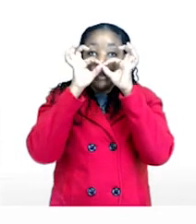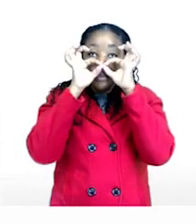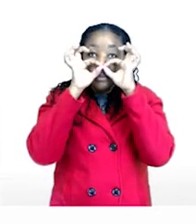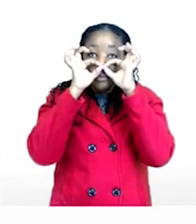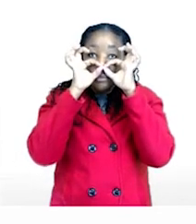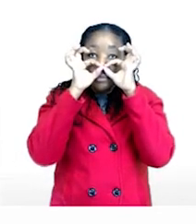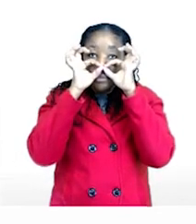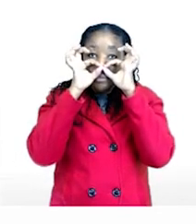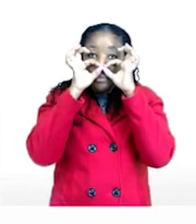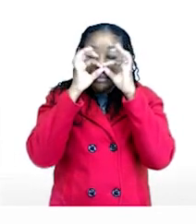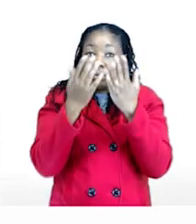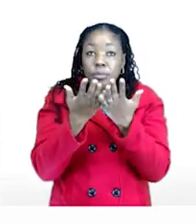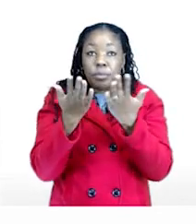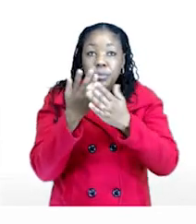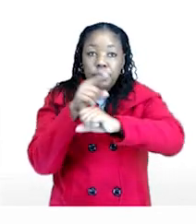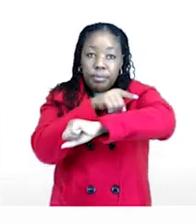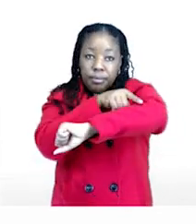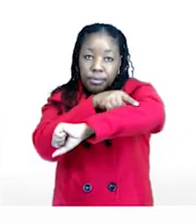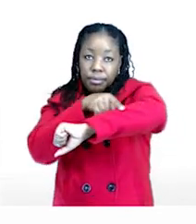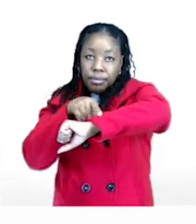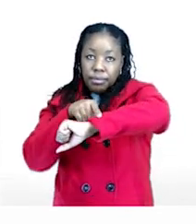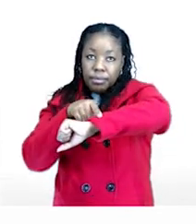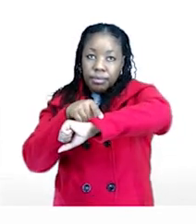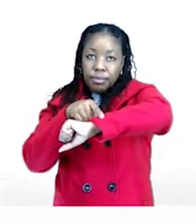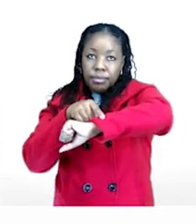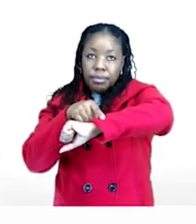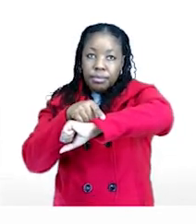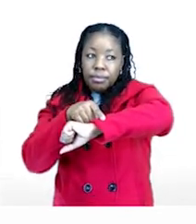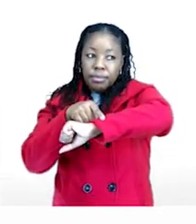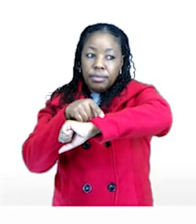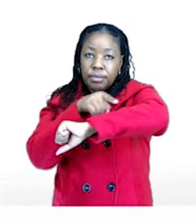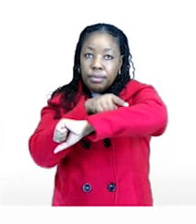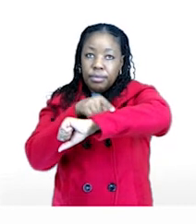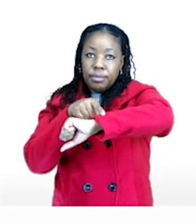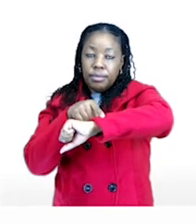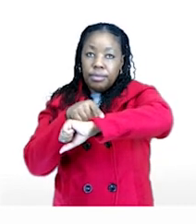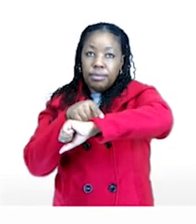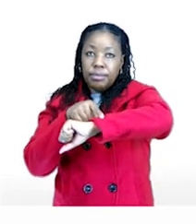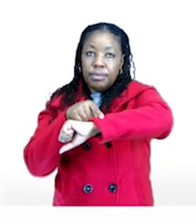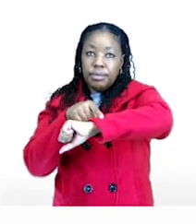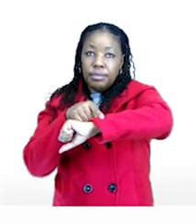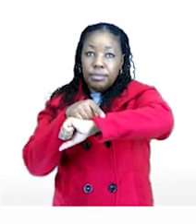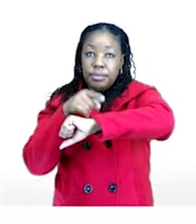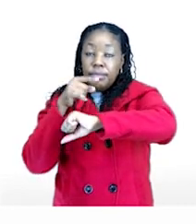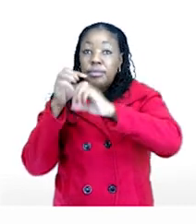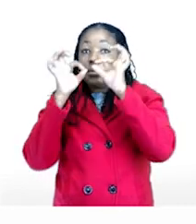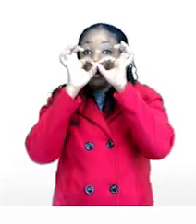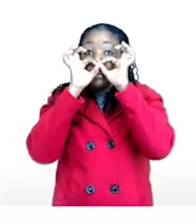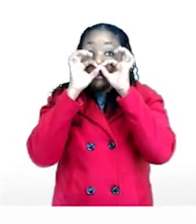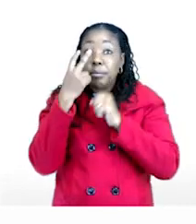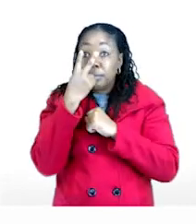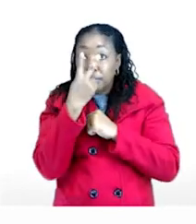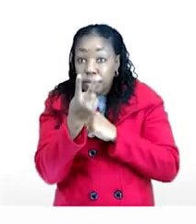bottom by putting in the arrow showing which way the hippo is facing.